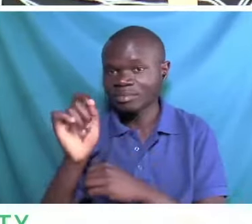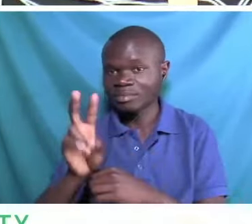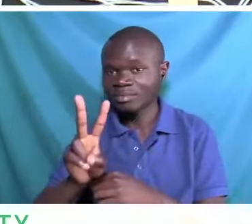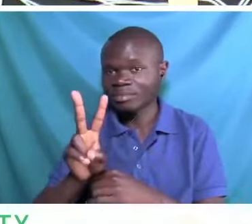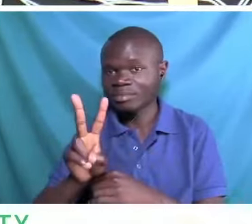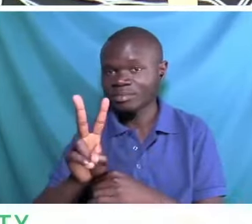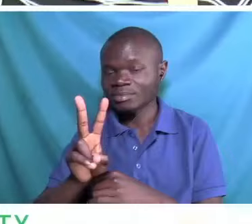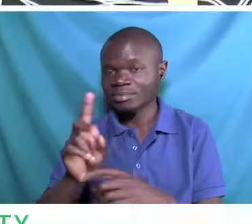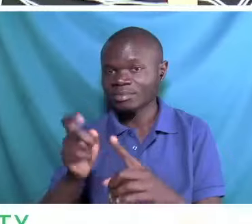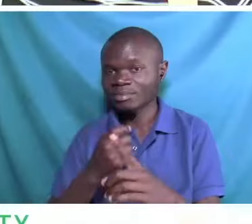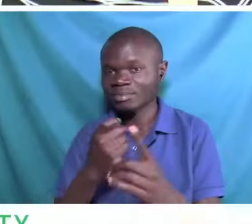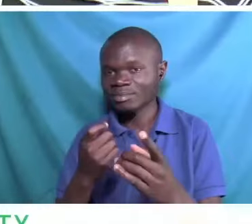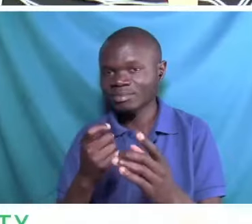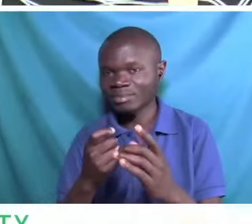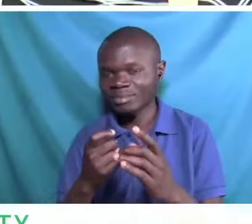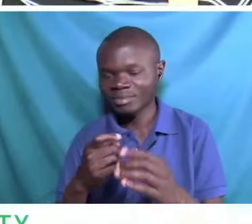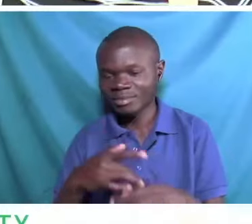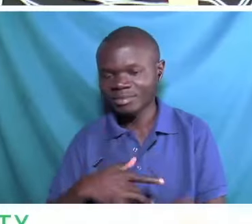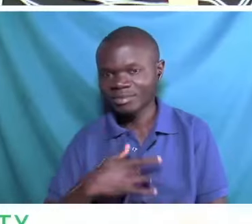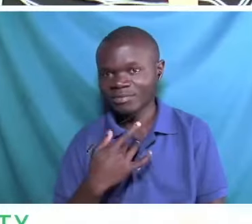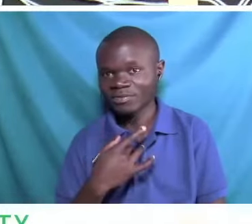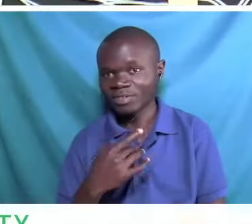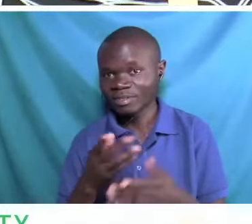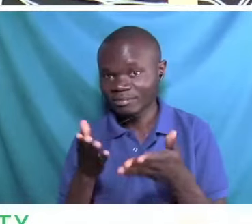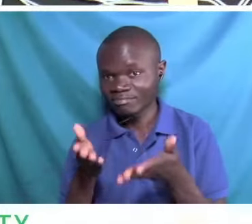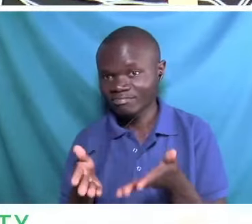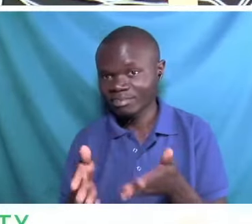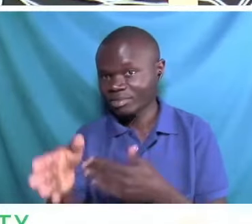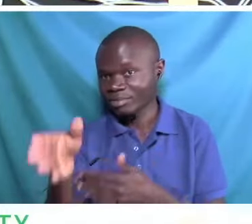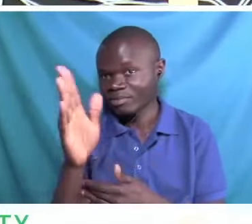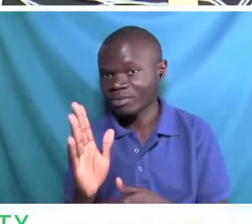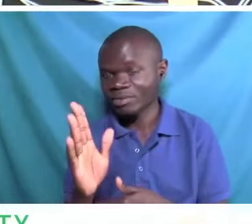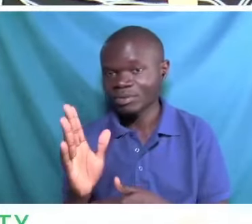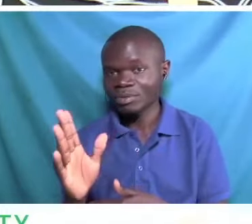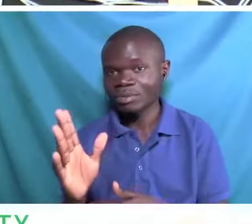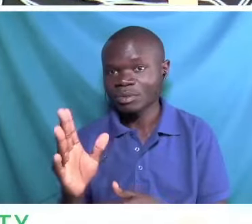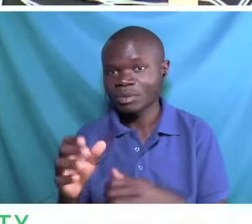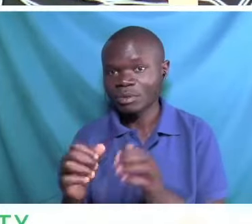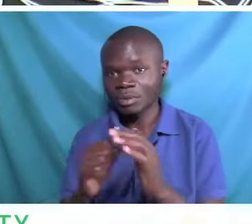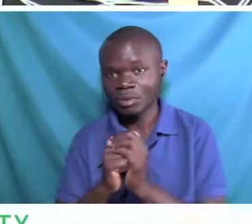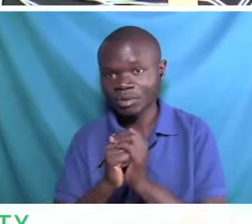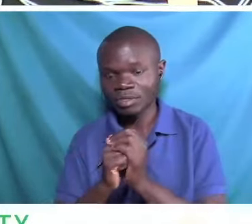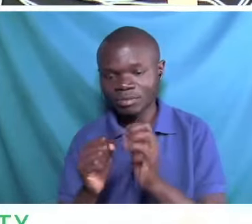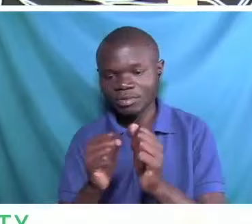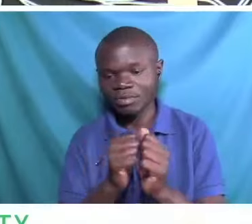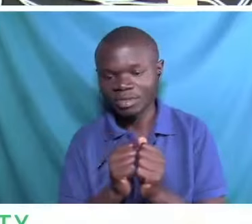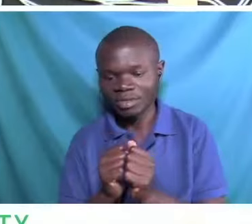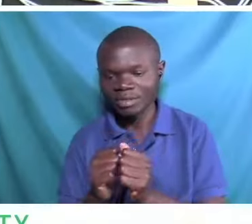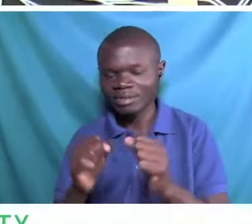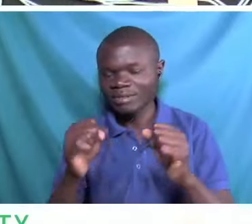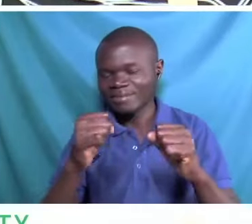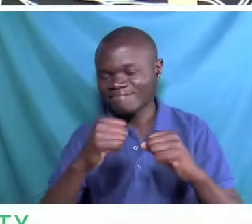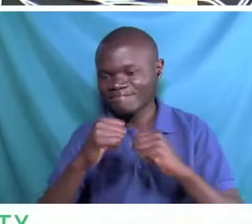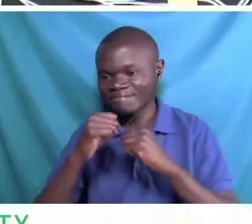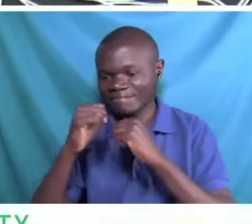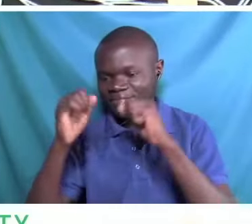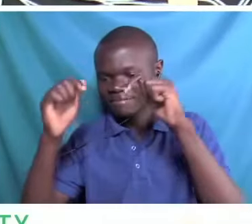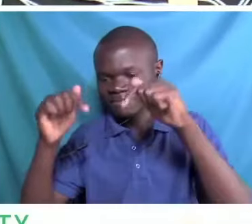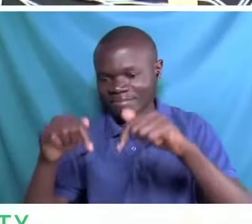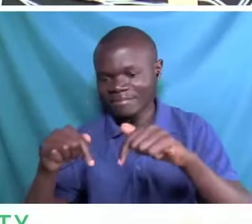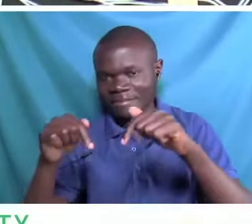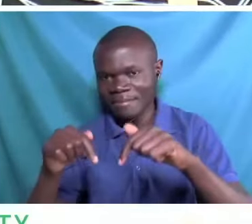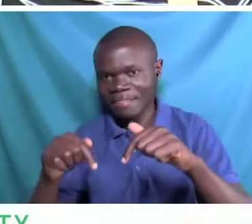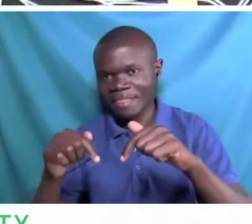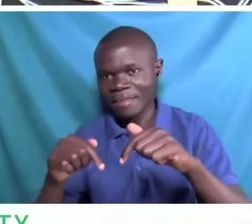from. Feel very much at God's presence even as we worship together. It's great to be here, church. I thank God